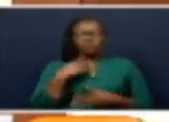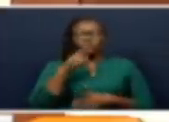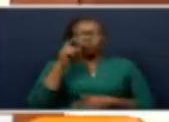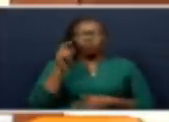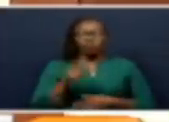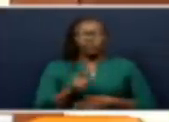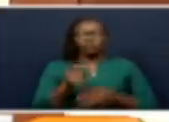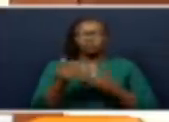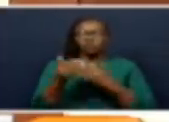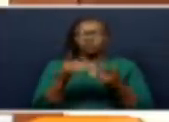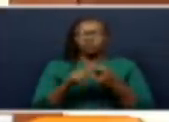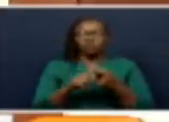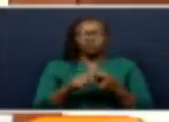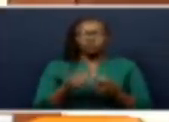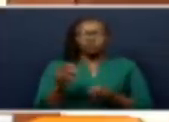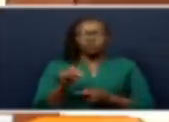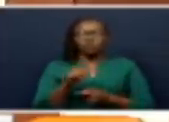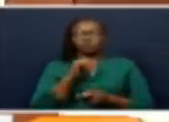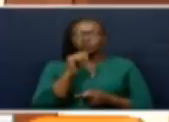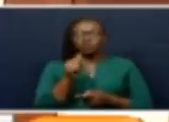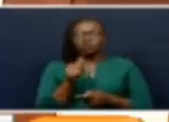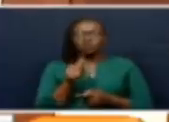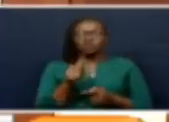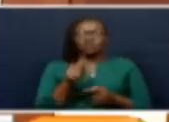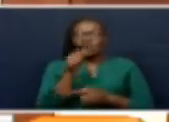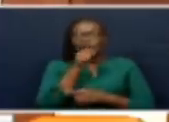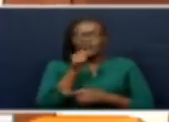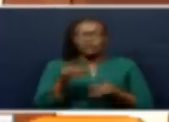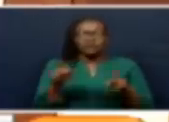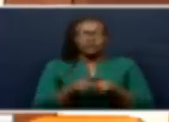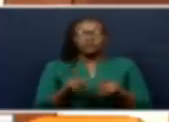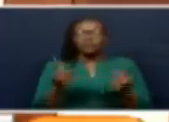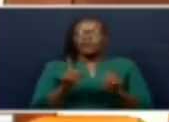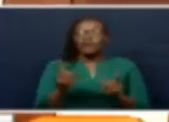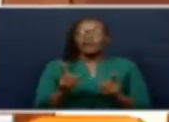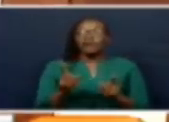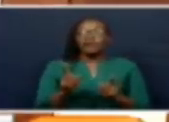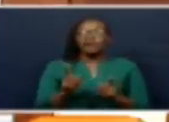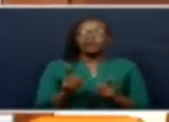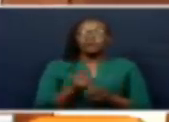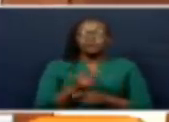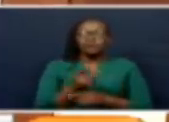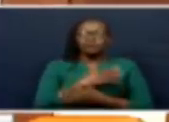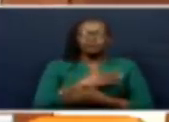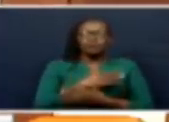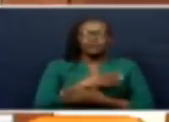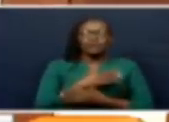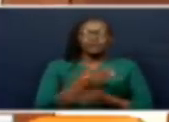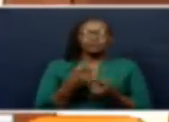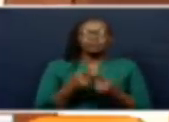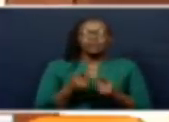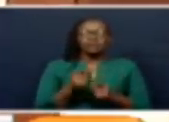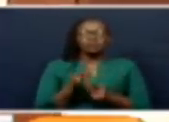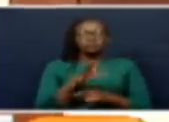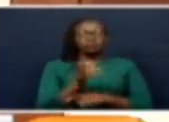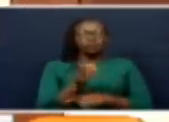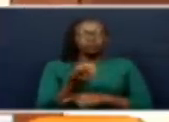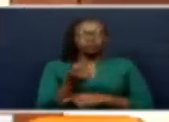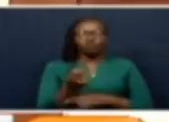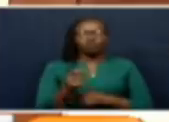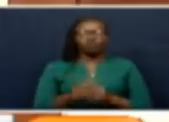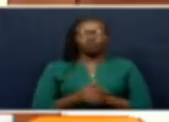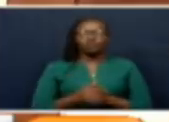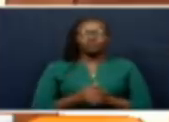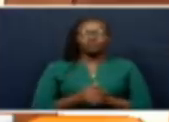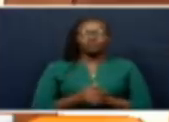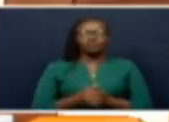him. Not his age mates. He should not lead us with his friends. Yeah. Yeah. He should lead us